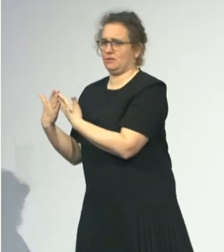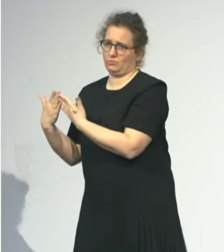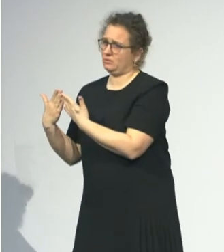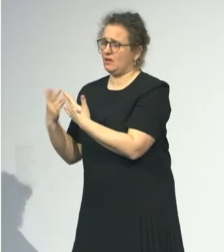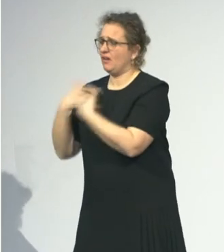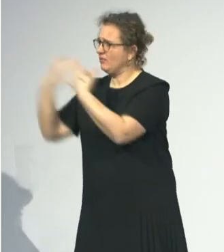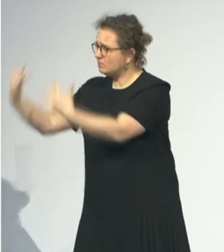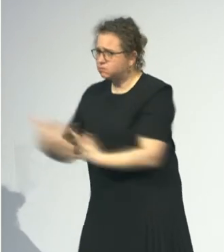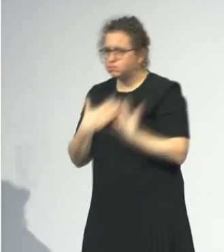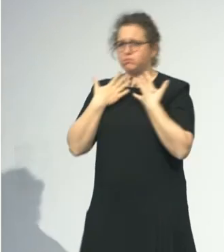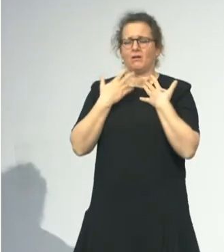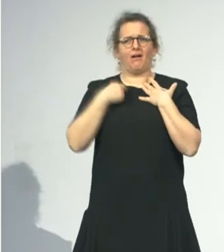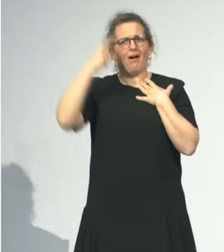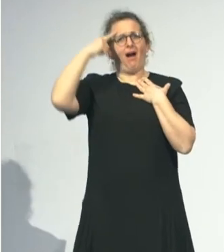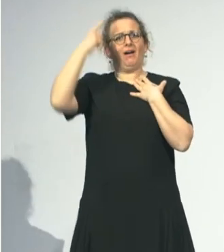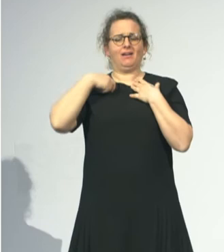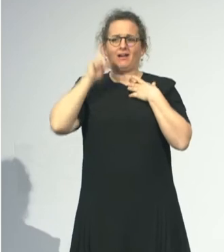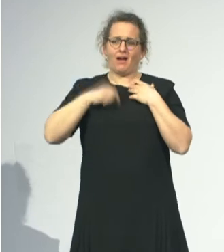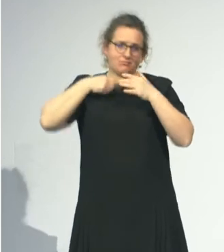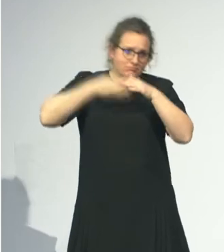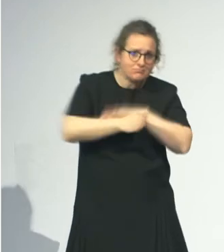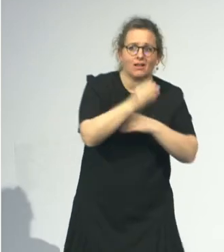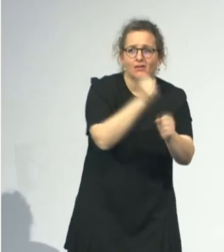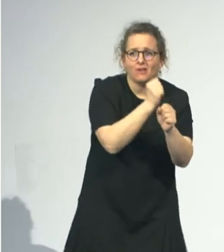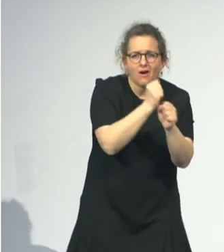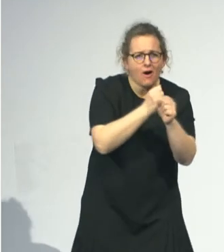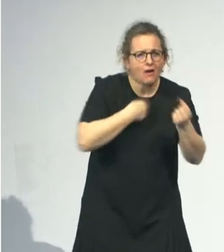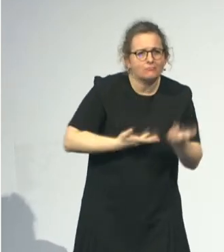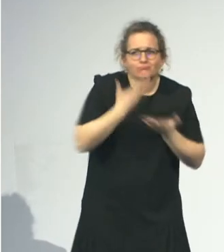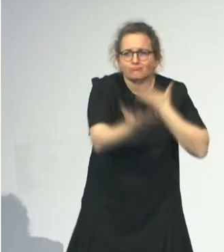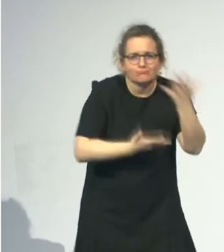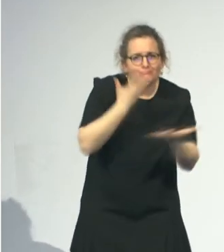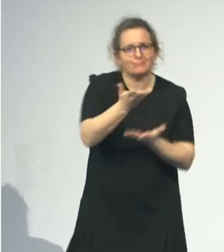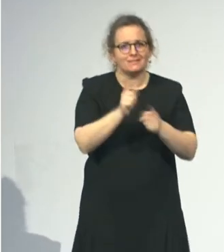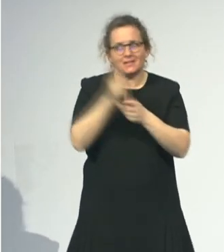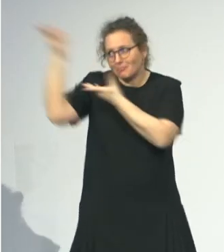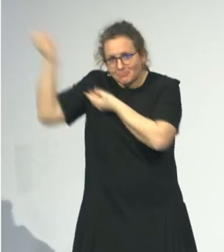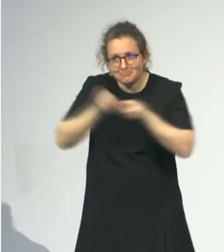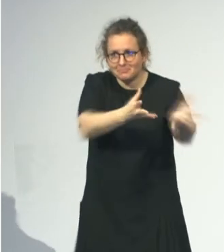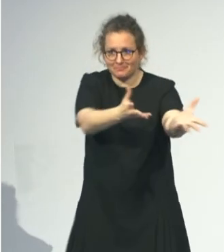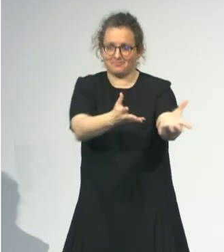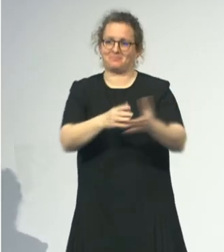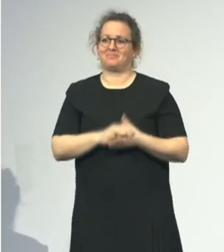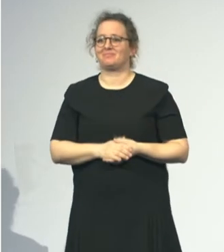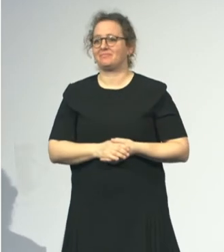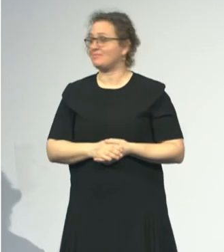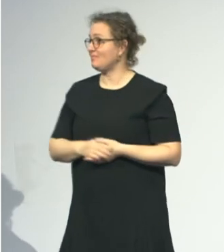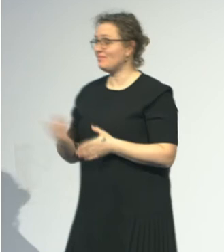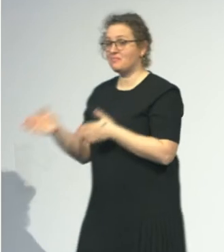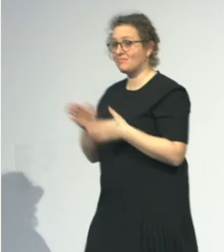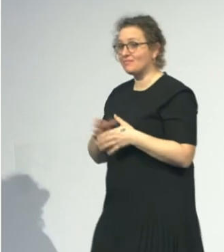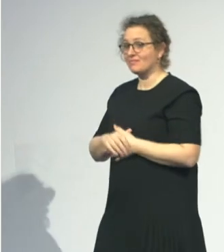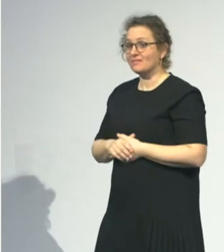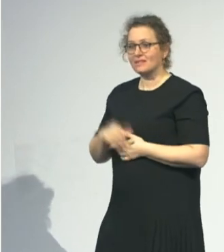done. Great. Yeah. Thank you very much indeed. Claudia, over to you. Well, I talk about